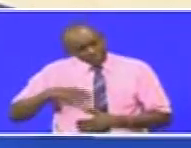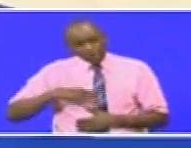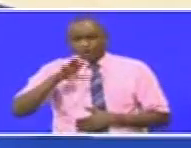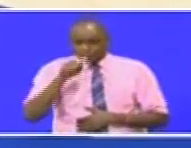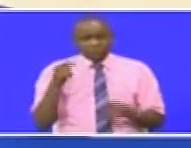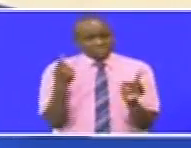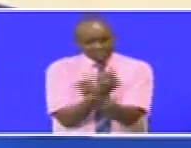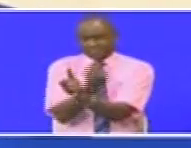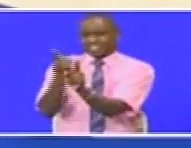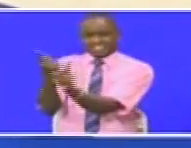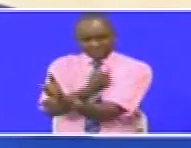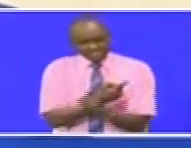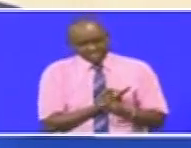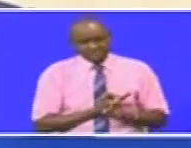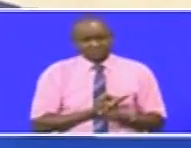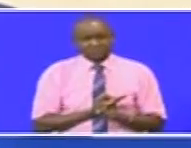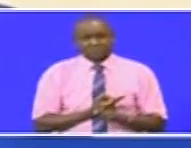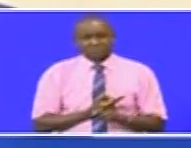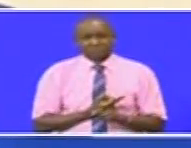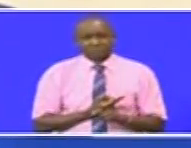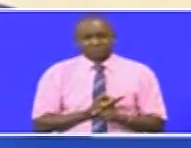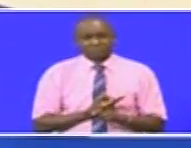from diverse